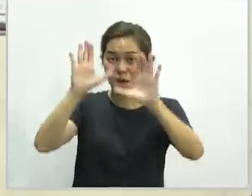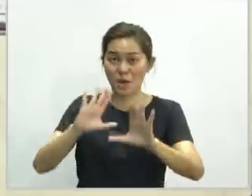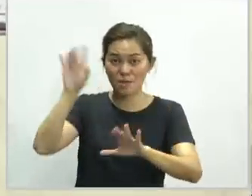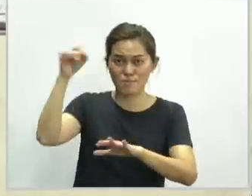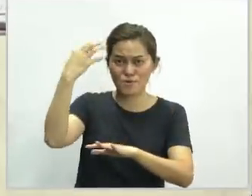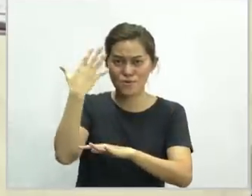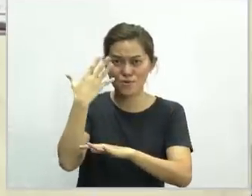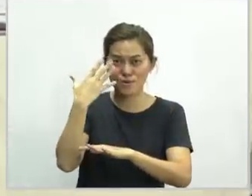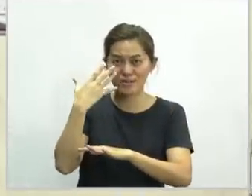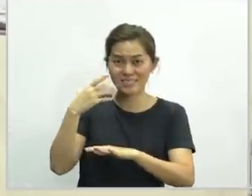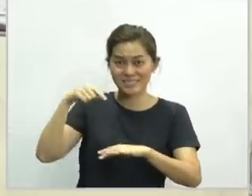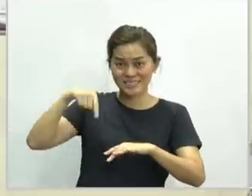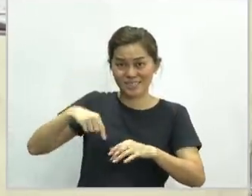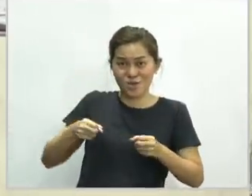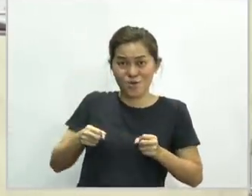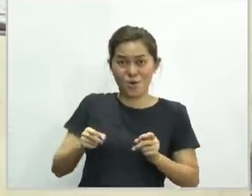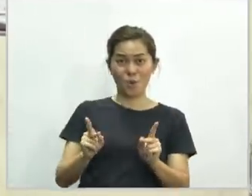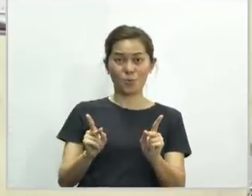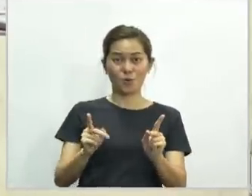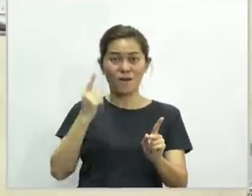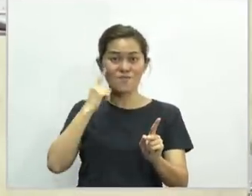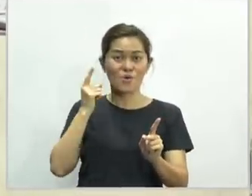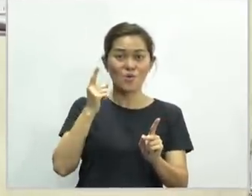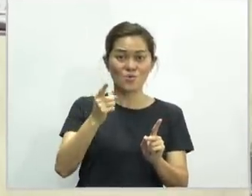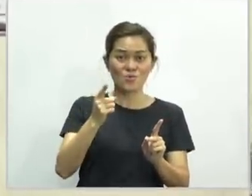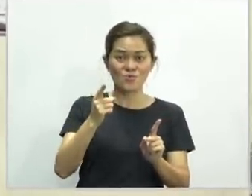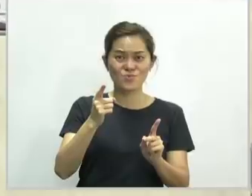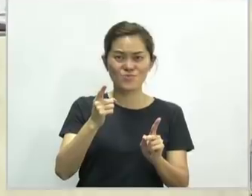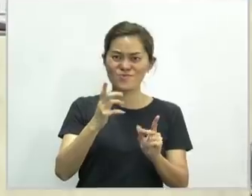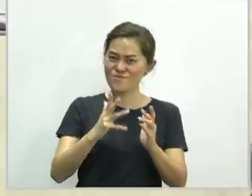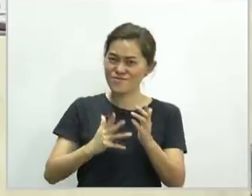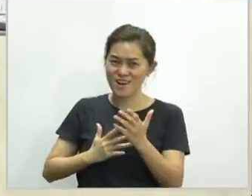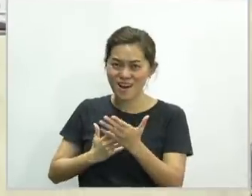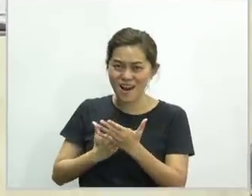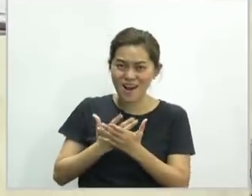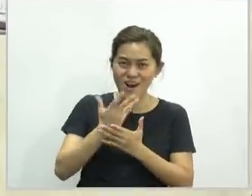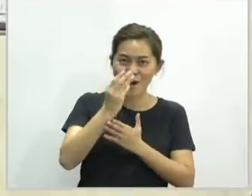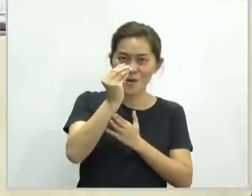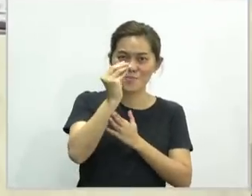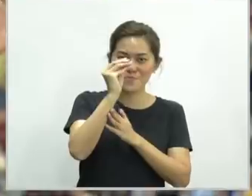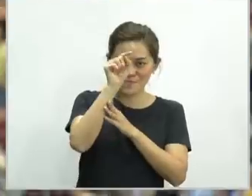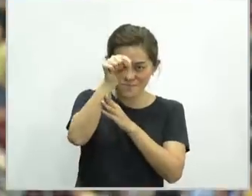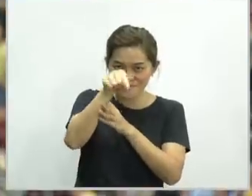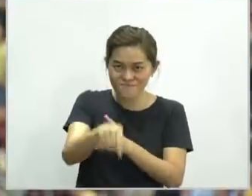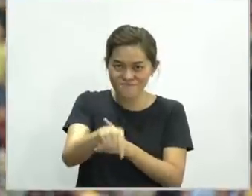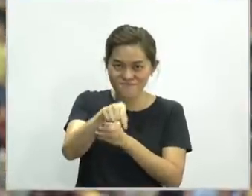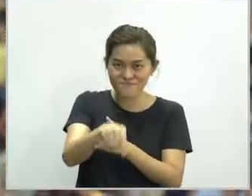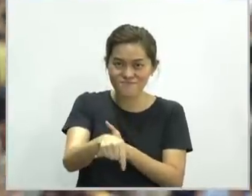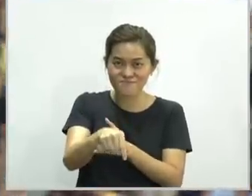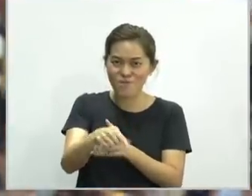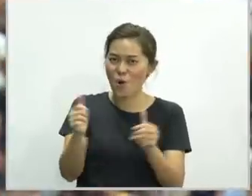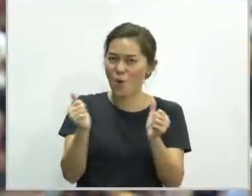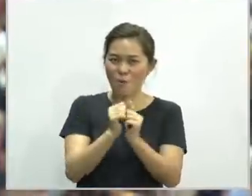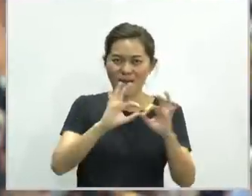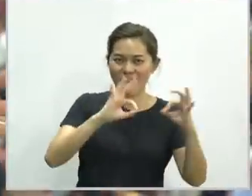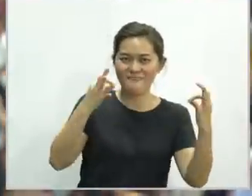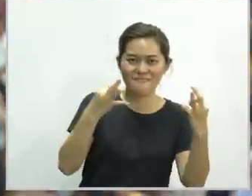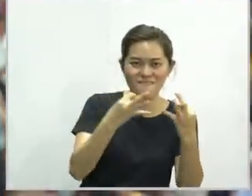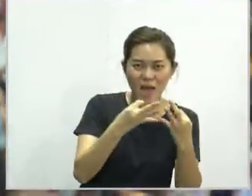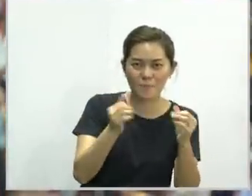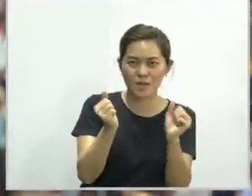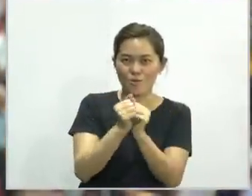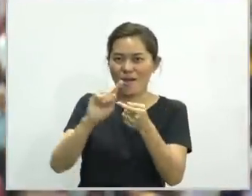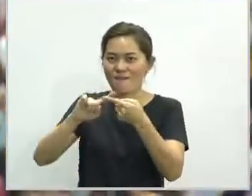is your opportunity to come straight down. Come with your family. Come with